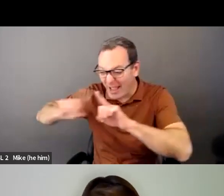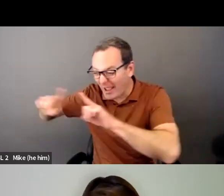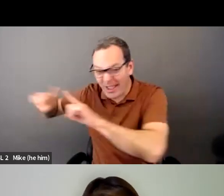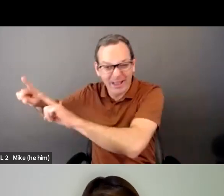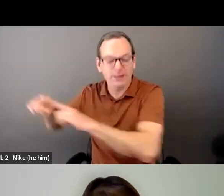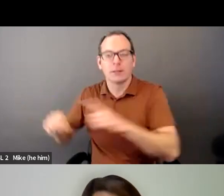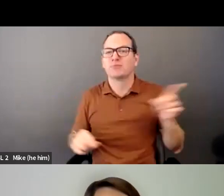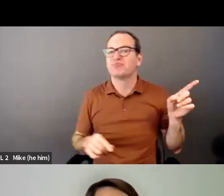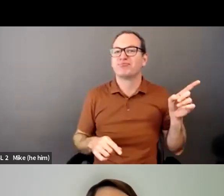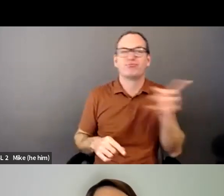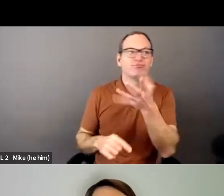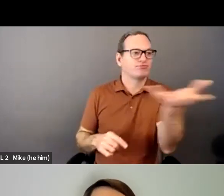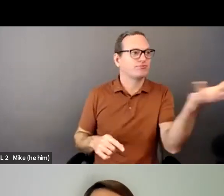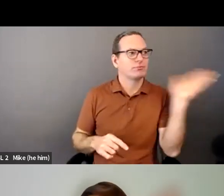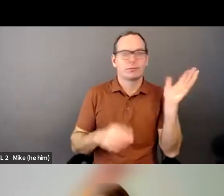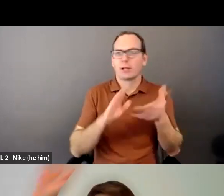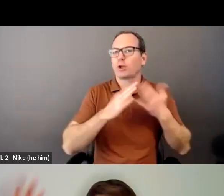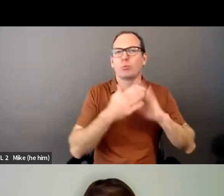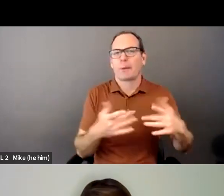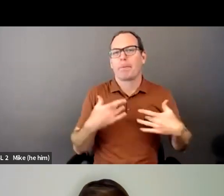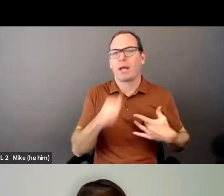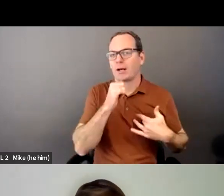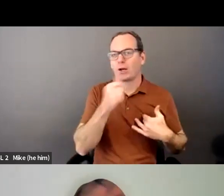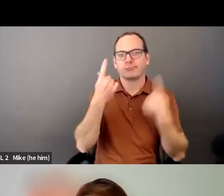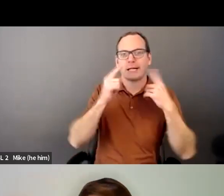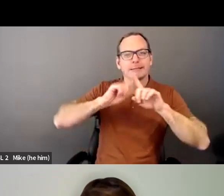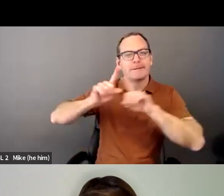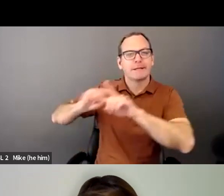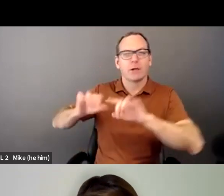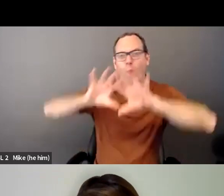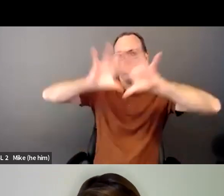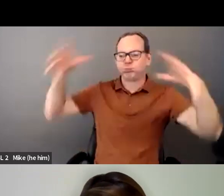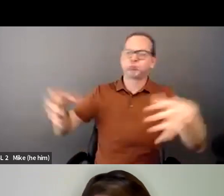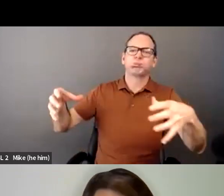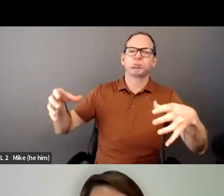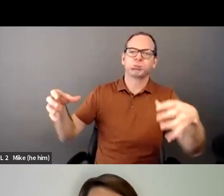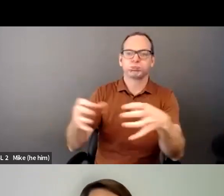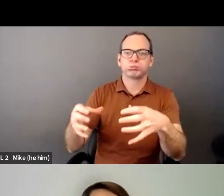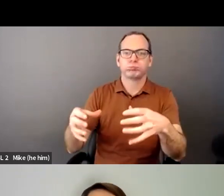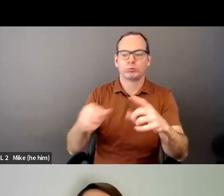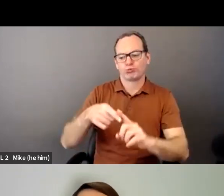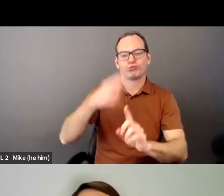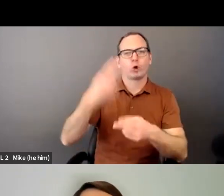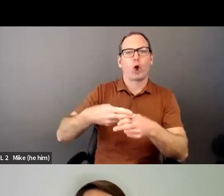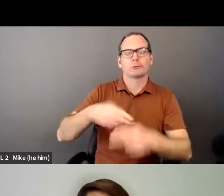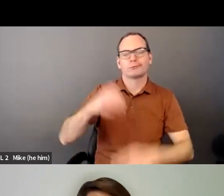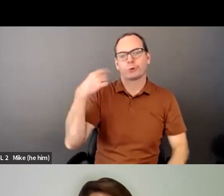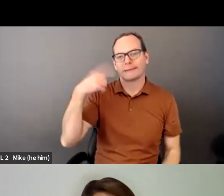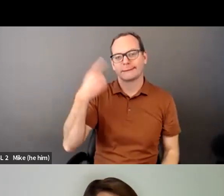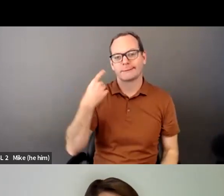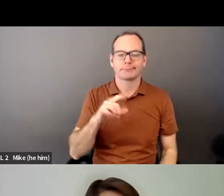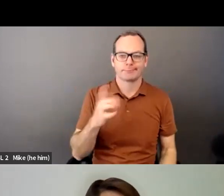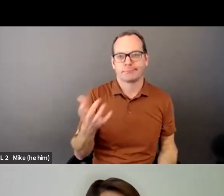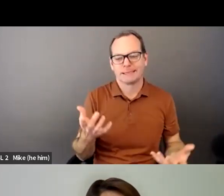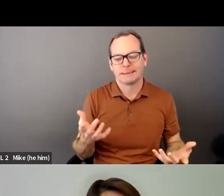dissections of such. And therefore it all just becomes, you're saying my grandson is crazy, right? So that